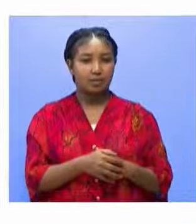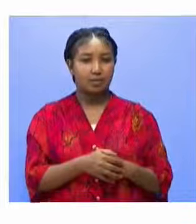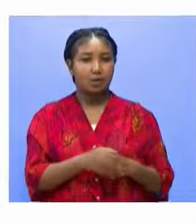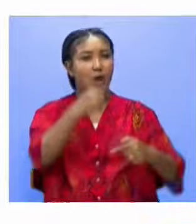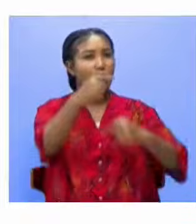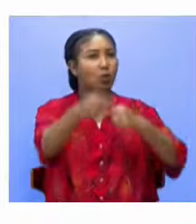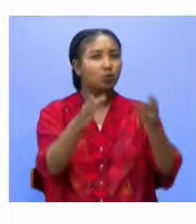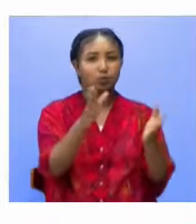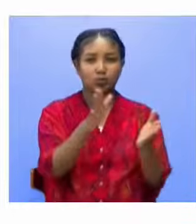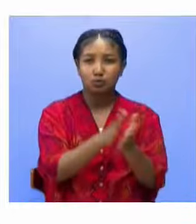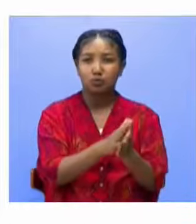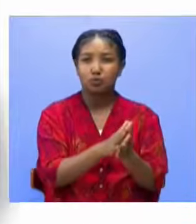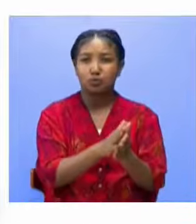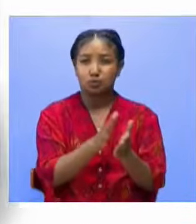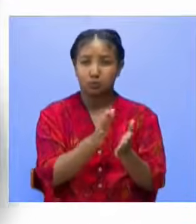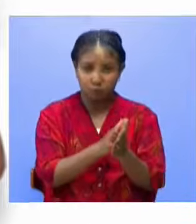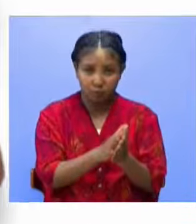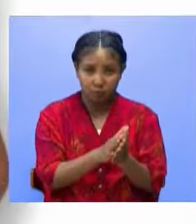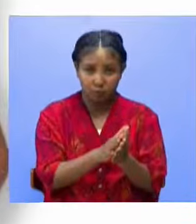to school?